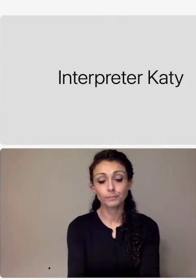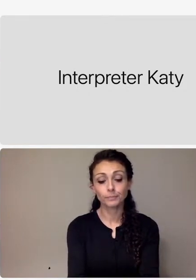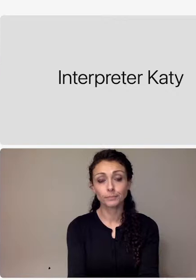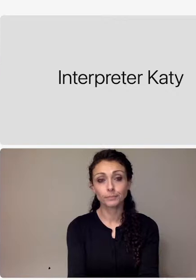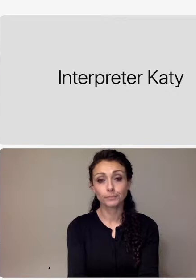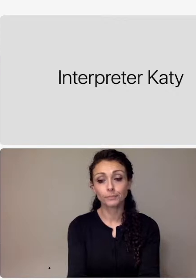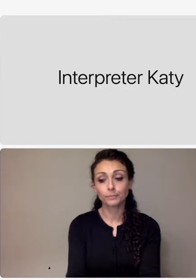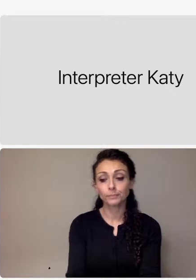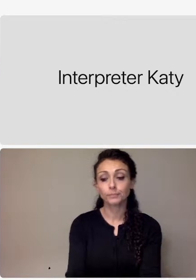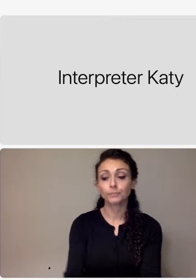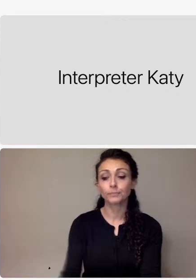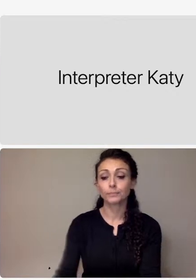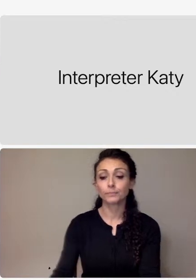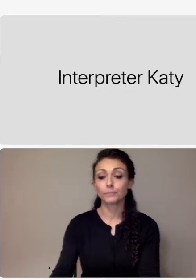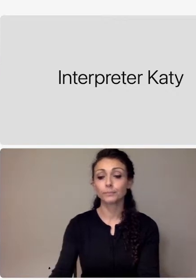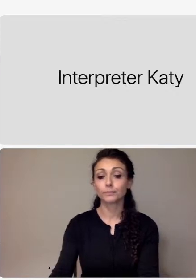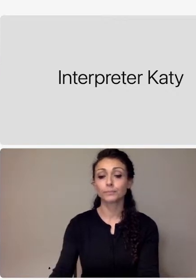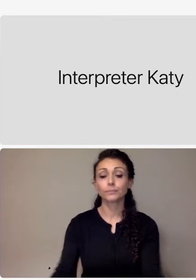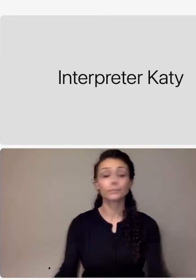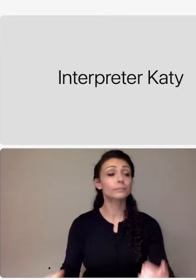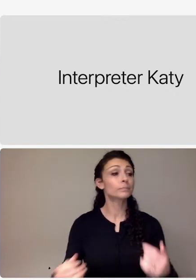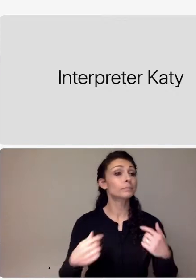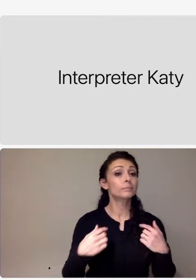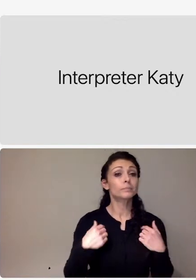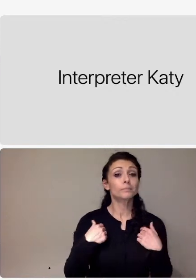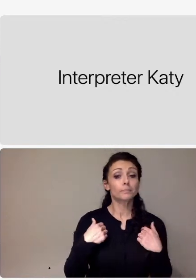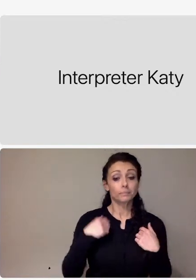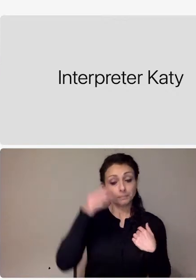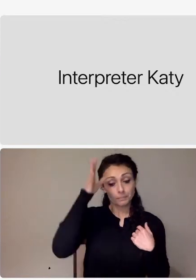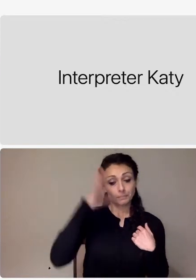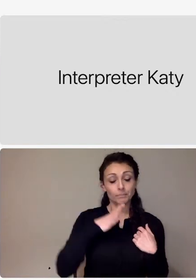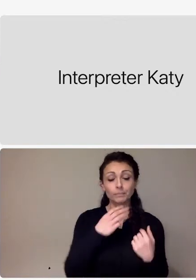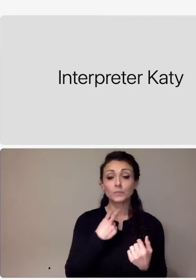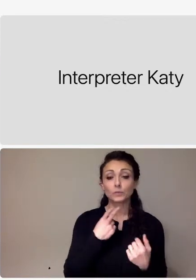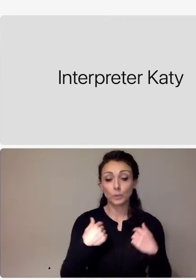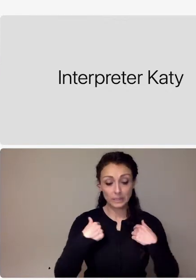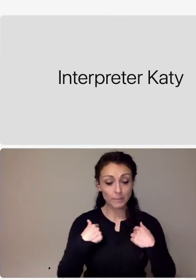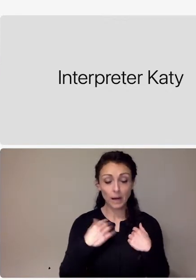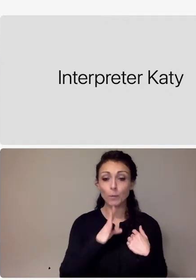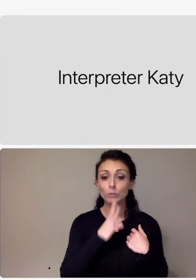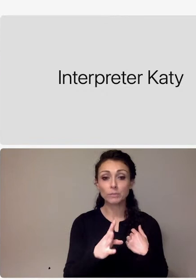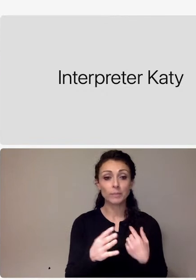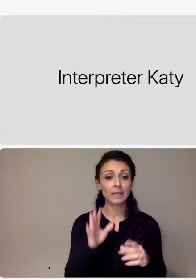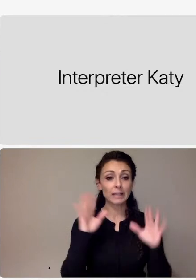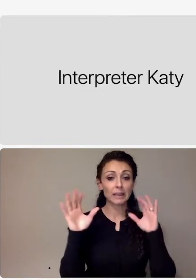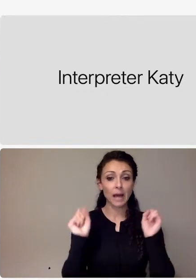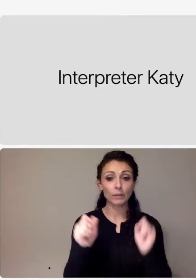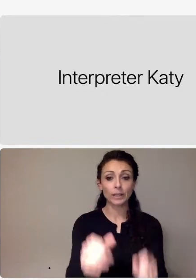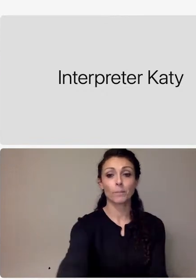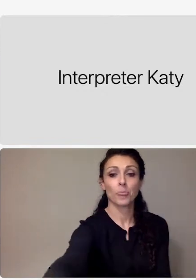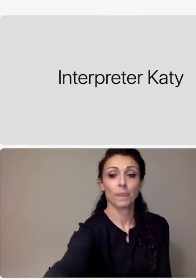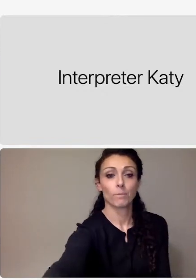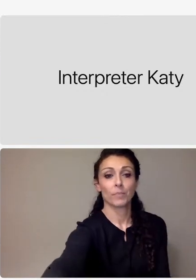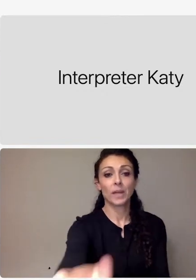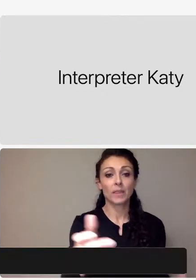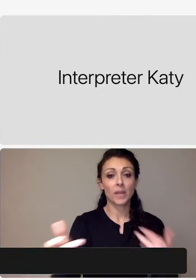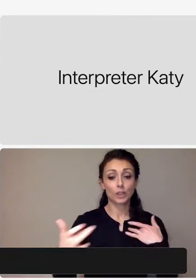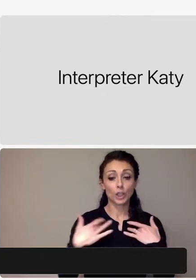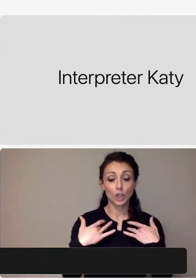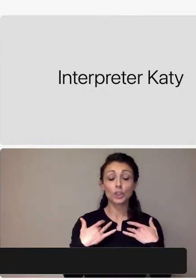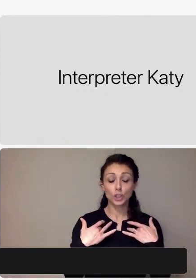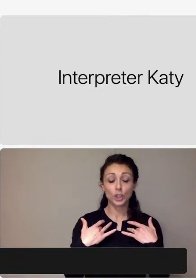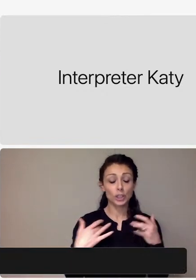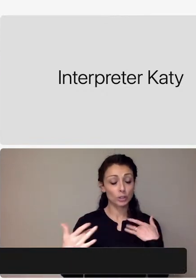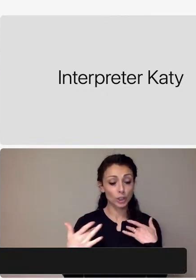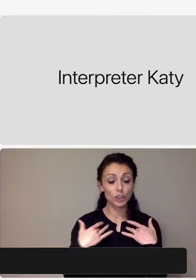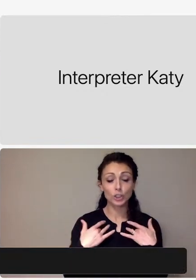i'm going to speak loudly i'm sorry this is unconventional dr martin can we there's a concern about personnel naming students with accusations these are